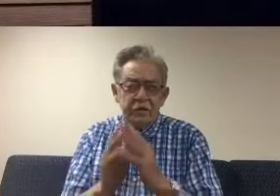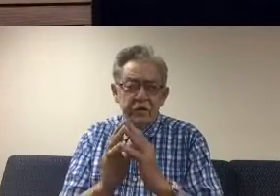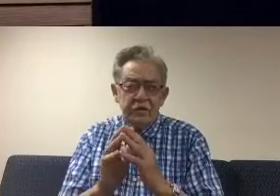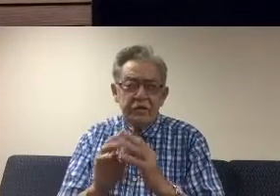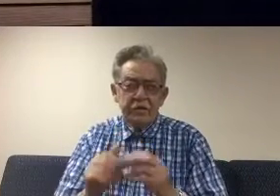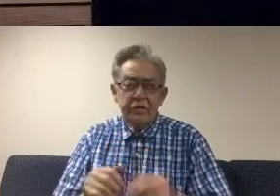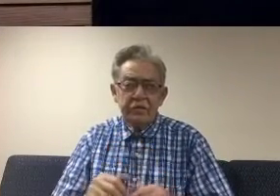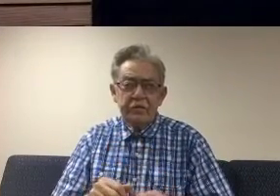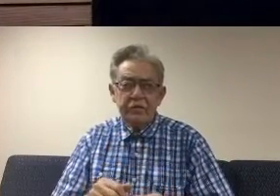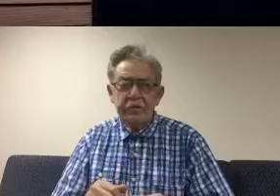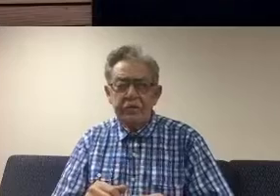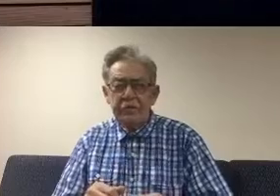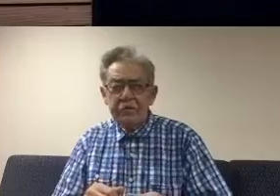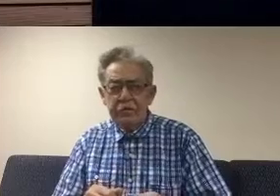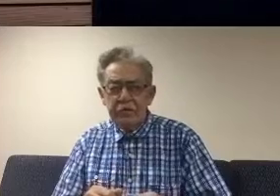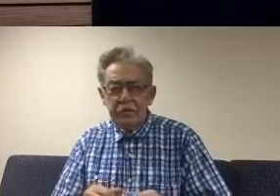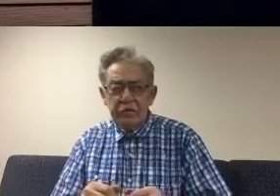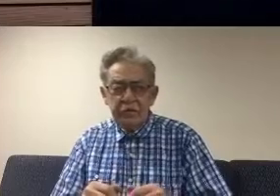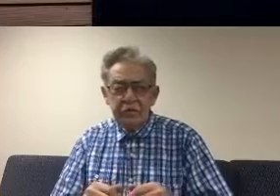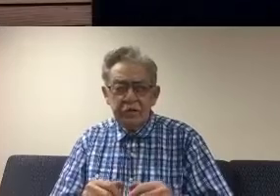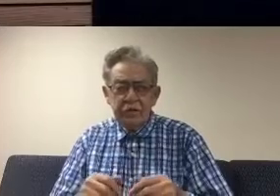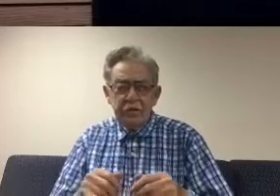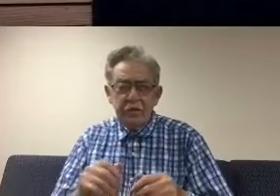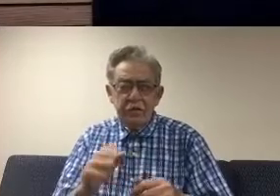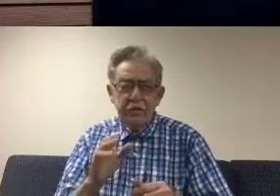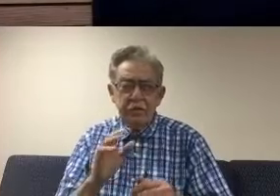to stand for. And so